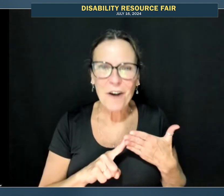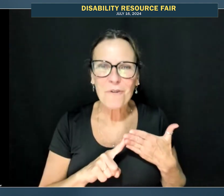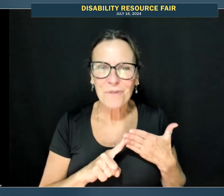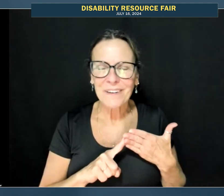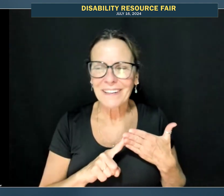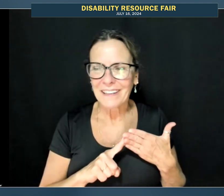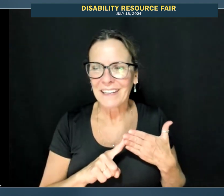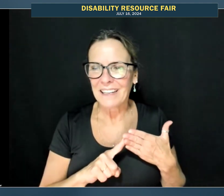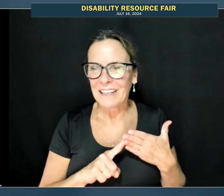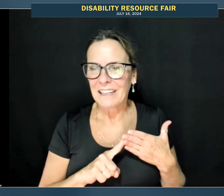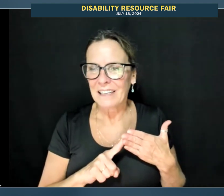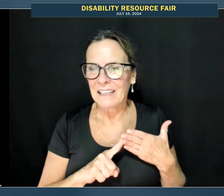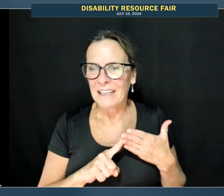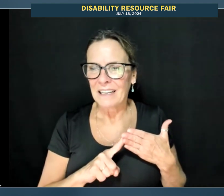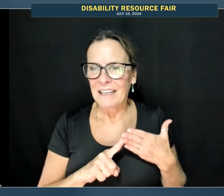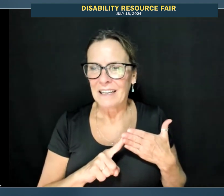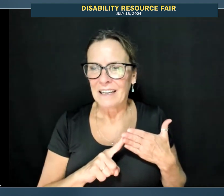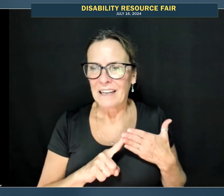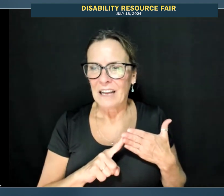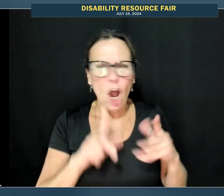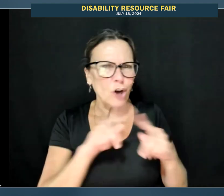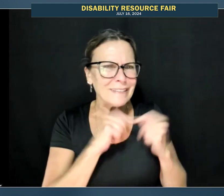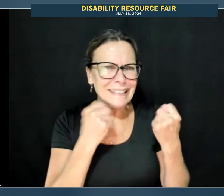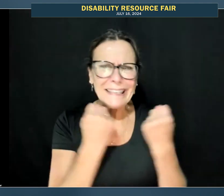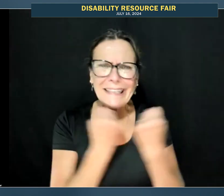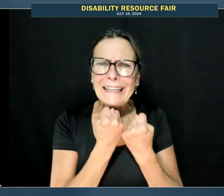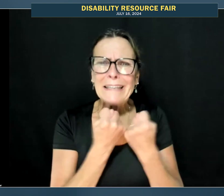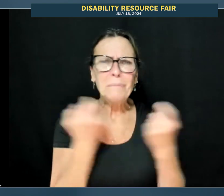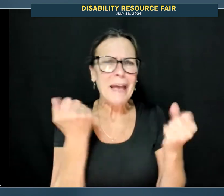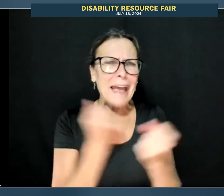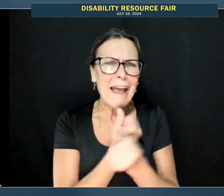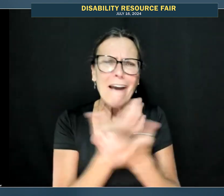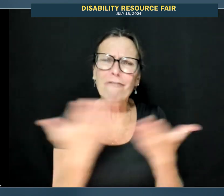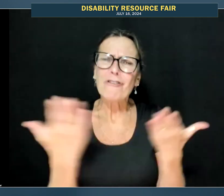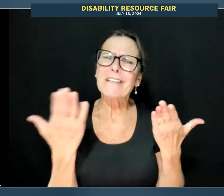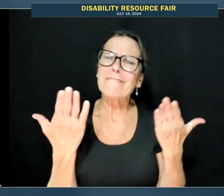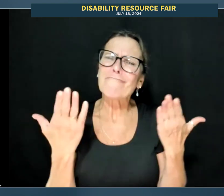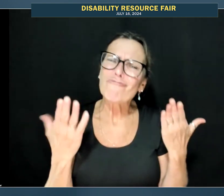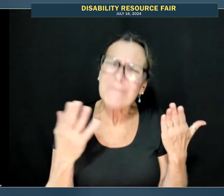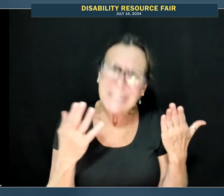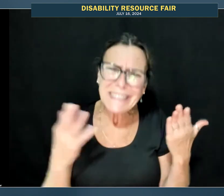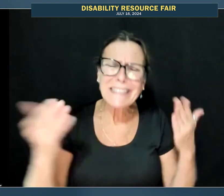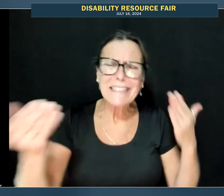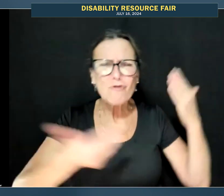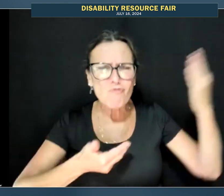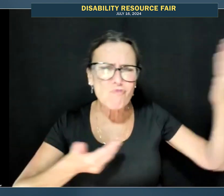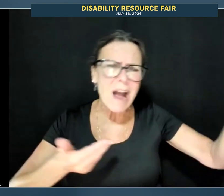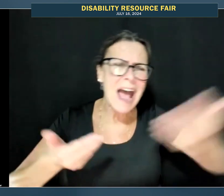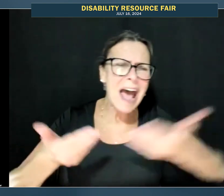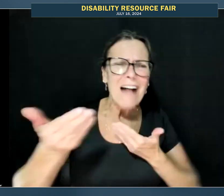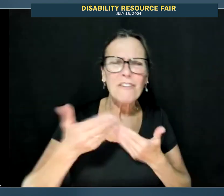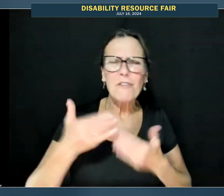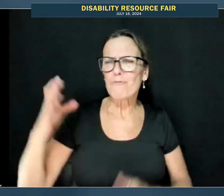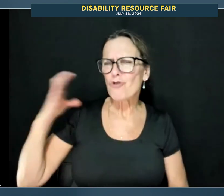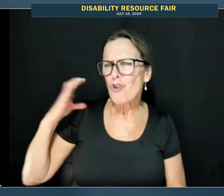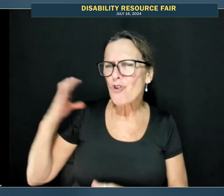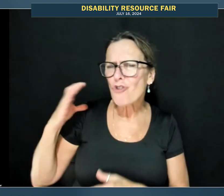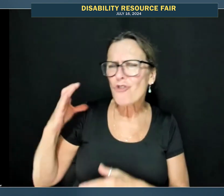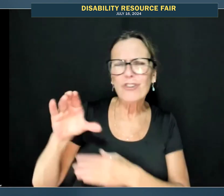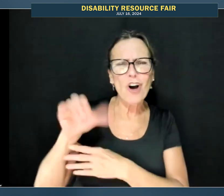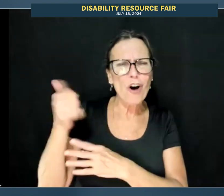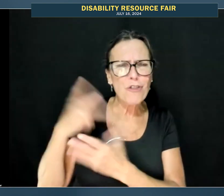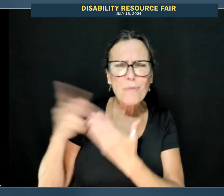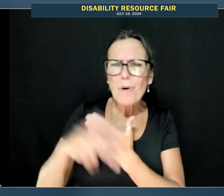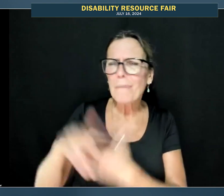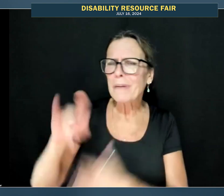where the teams and everything are very welcoming to people, the coaches and at other programs, Jess